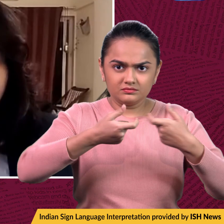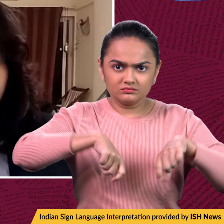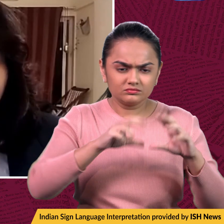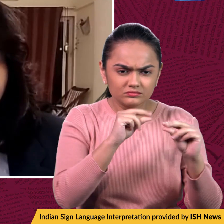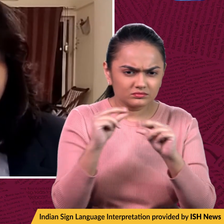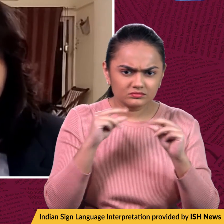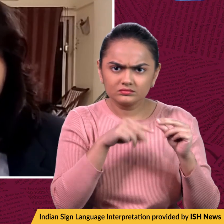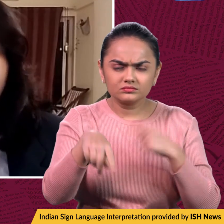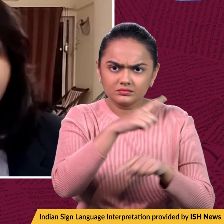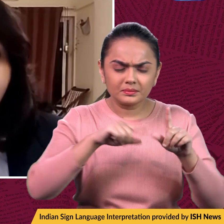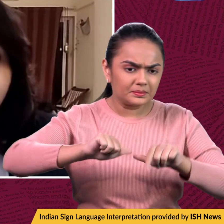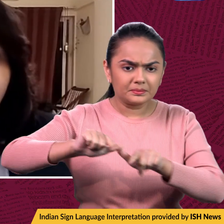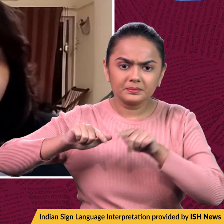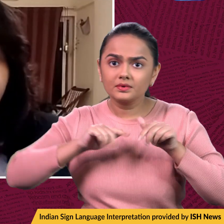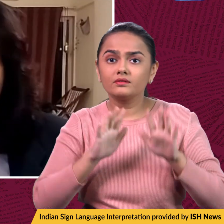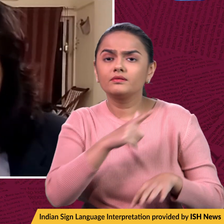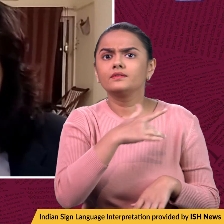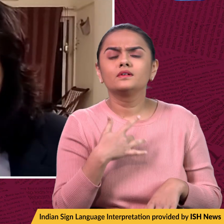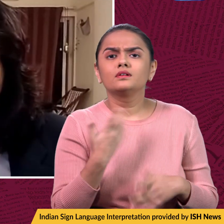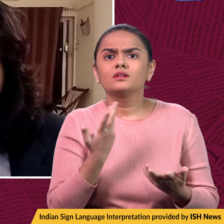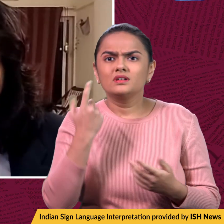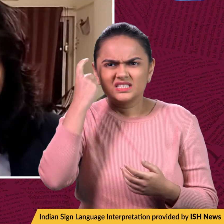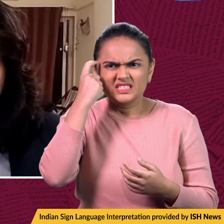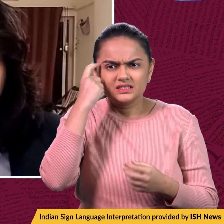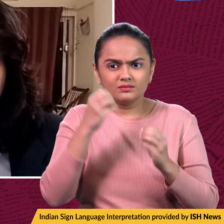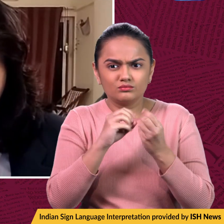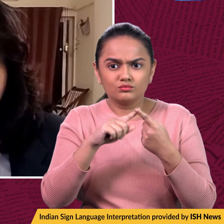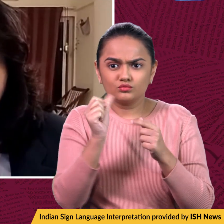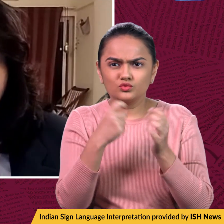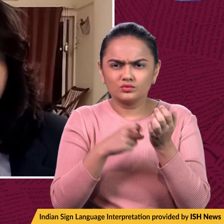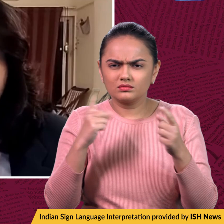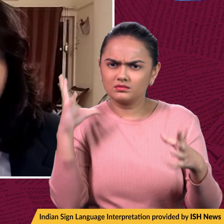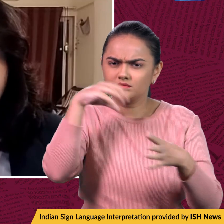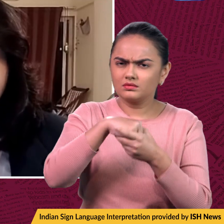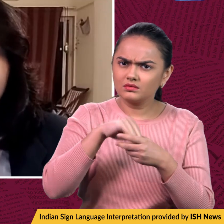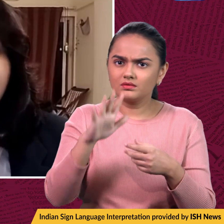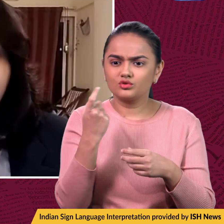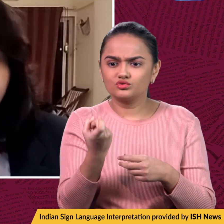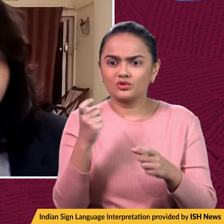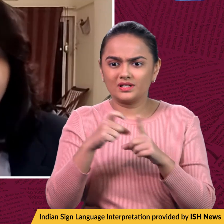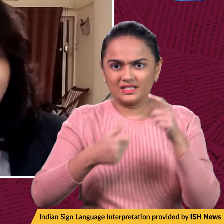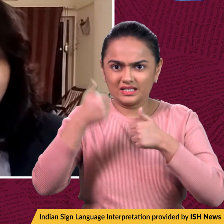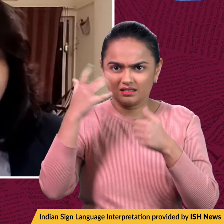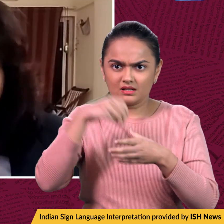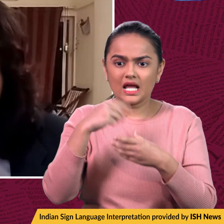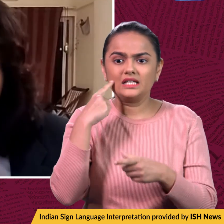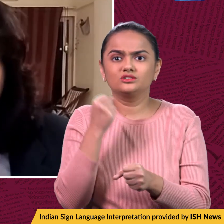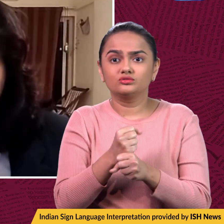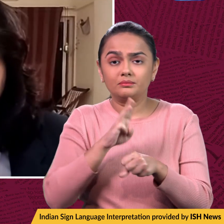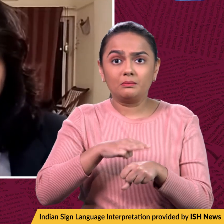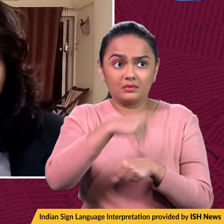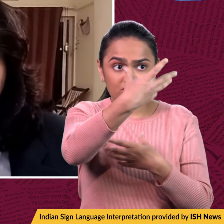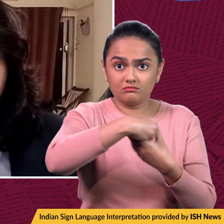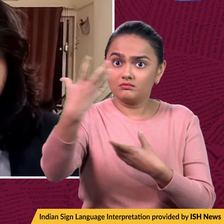in the Cabinet Secretariat and will also have Intelligence Bureau Joint Director and SPG IG as